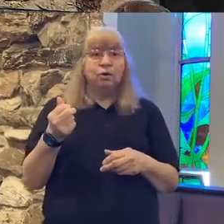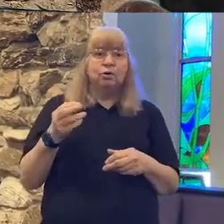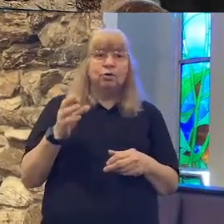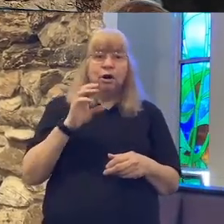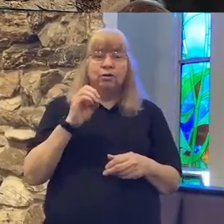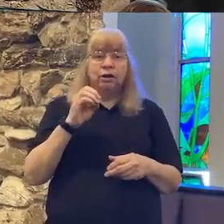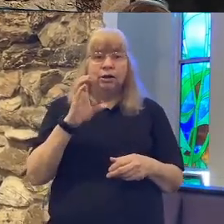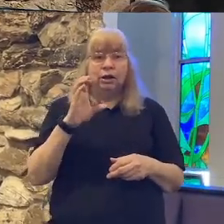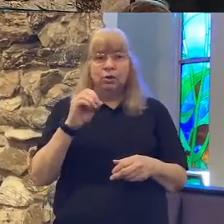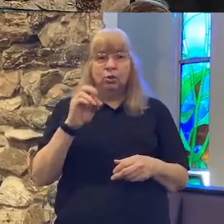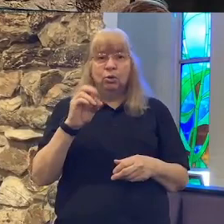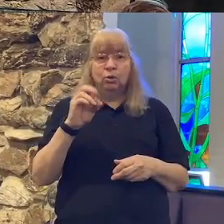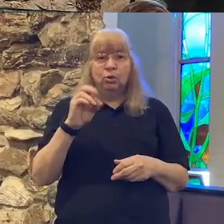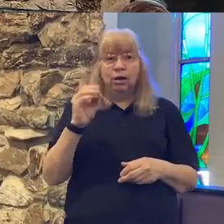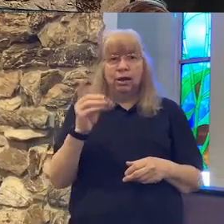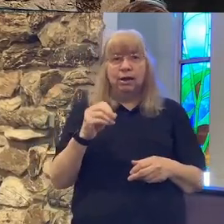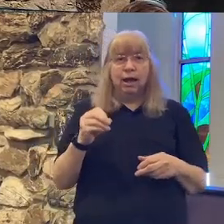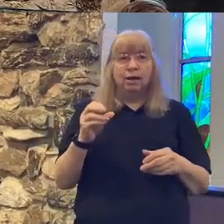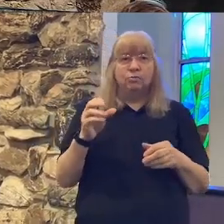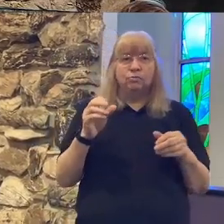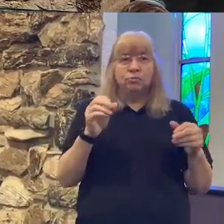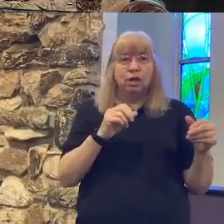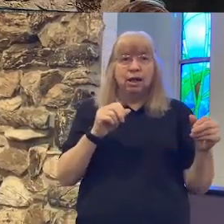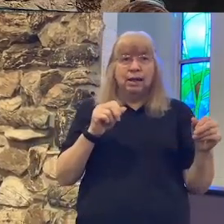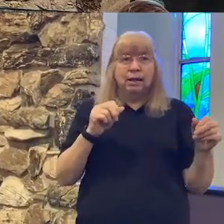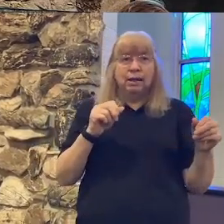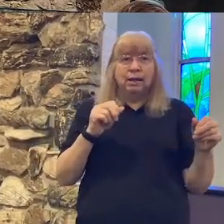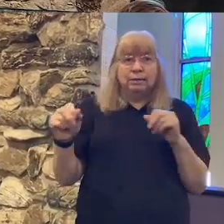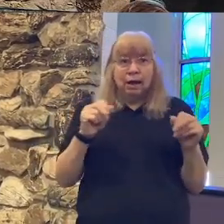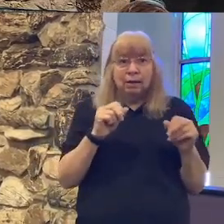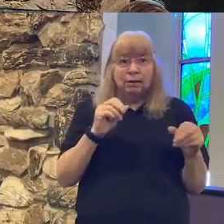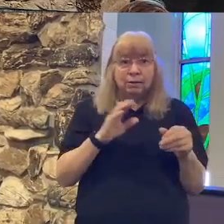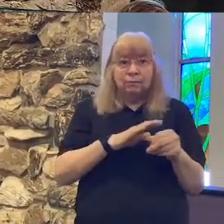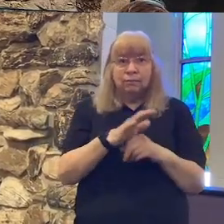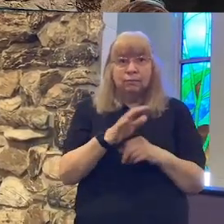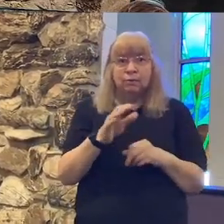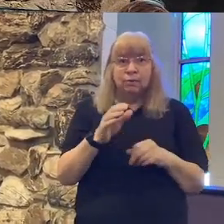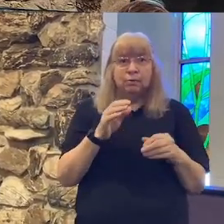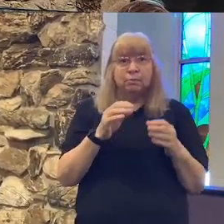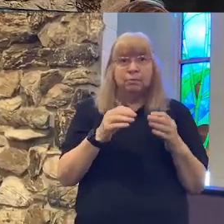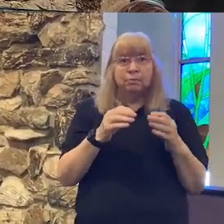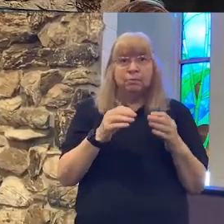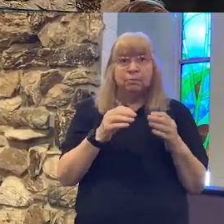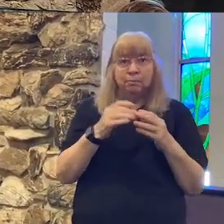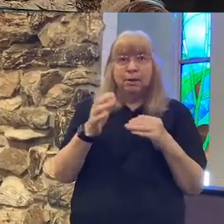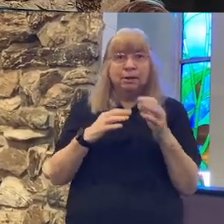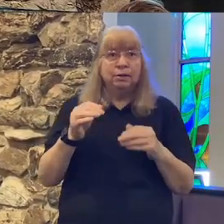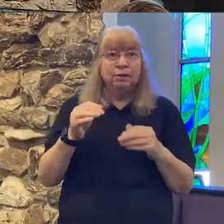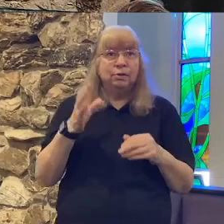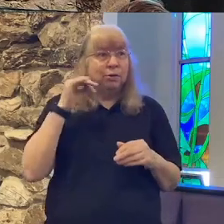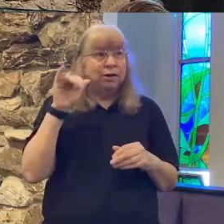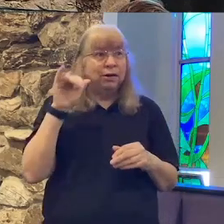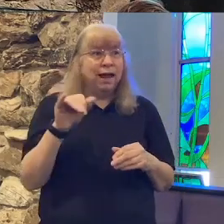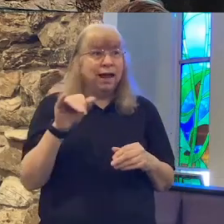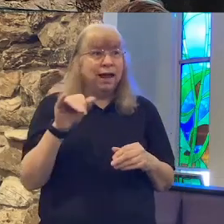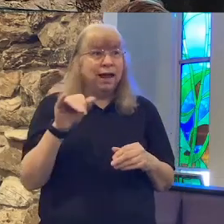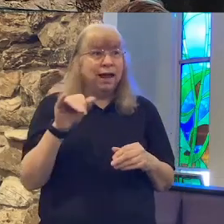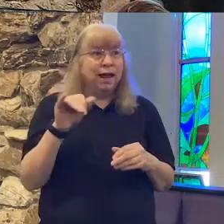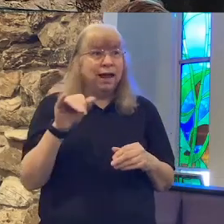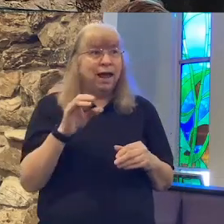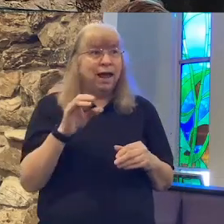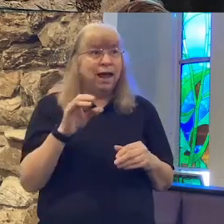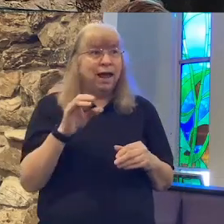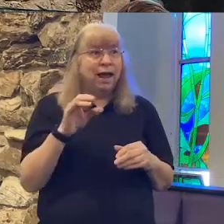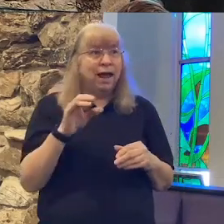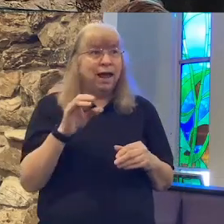That shakes the whole building? You've experienced that. Right? Most of you.